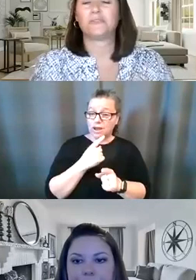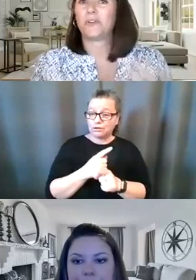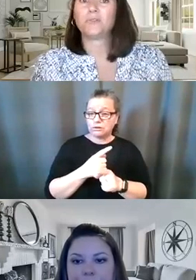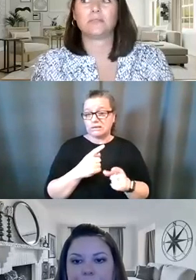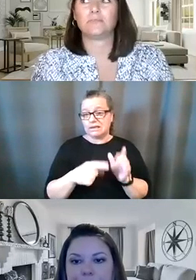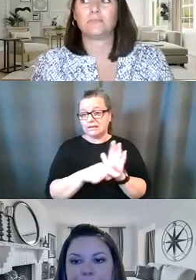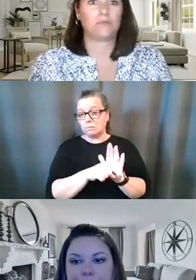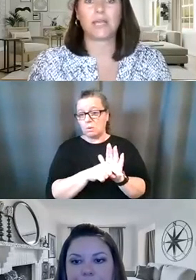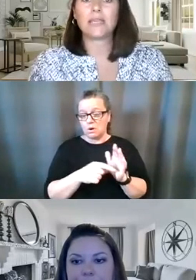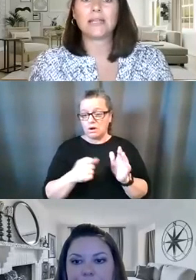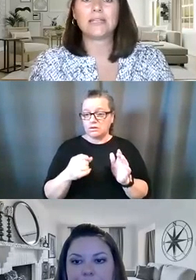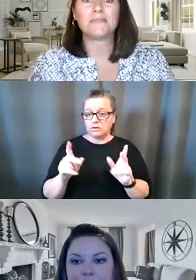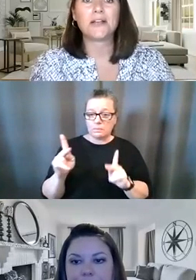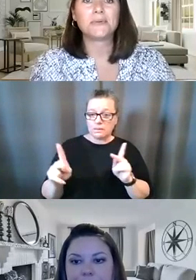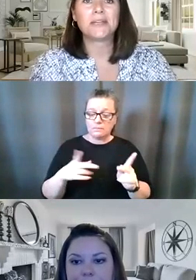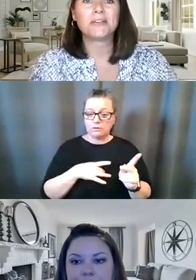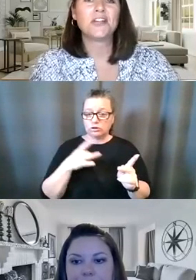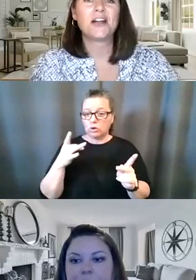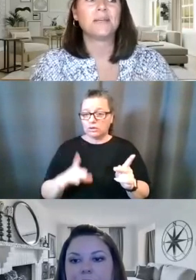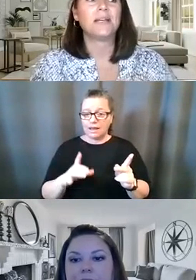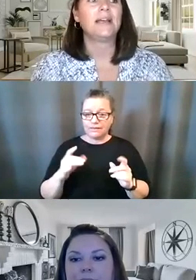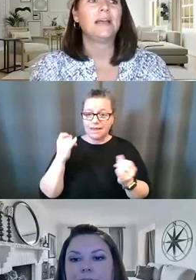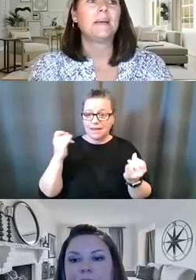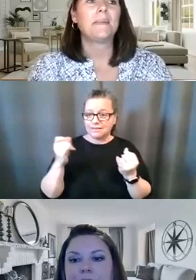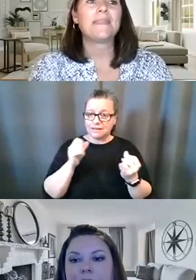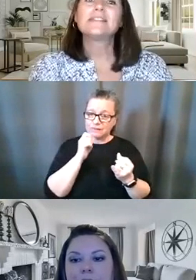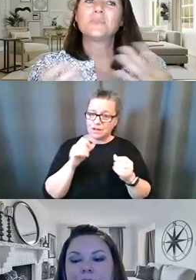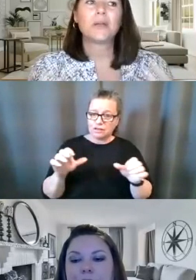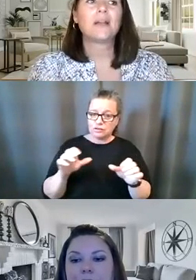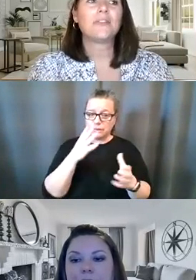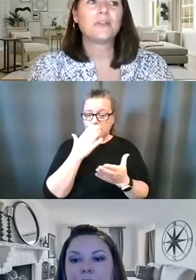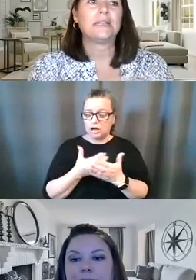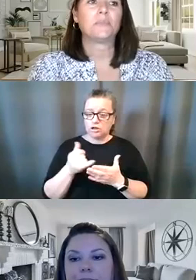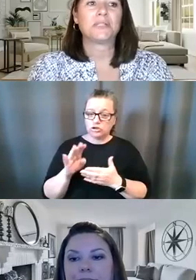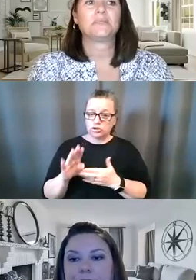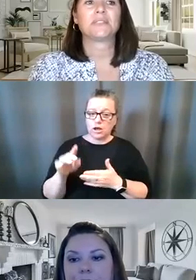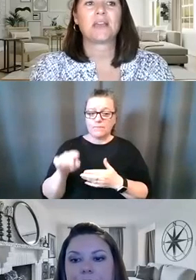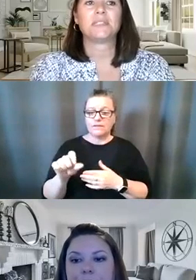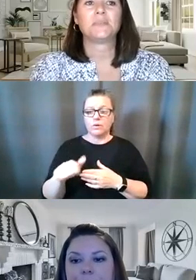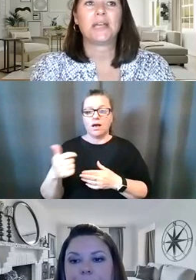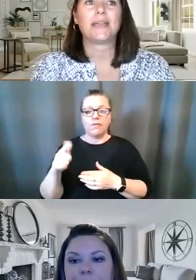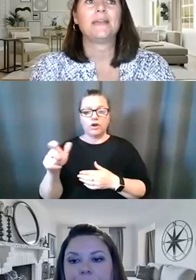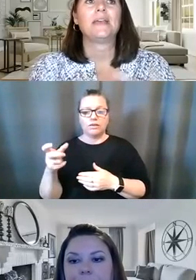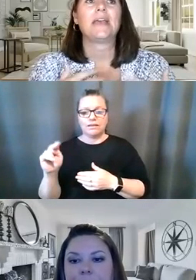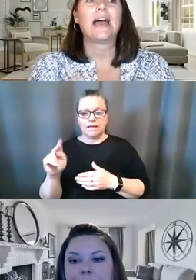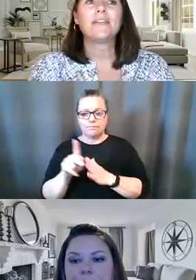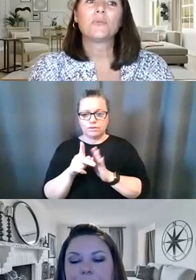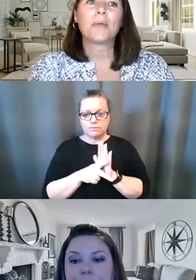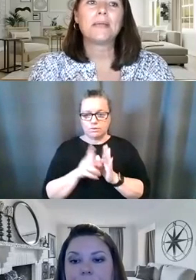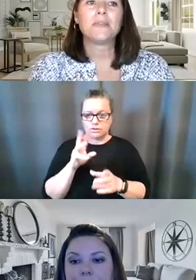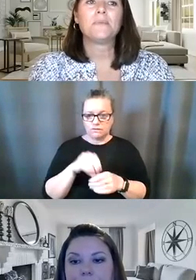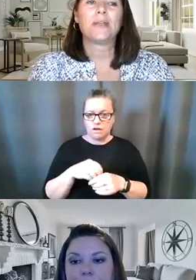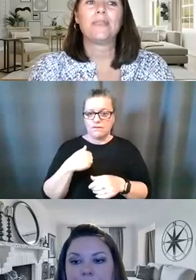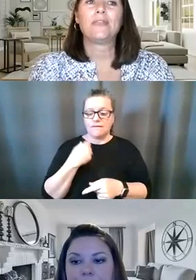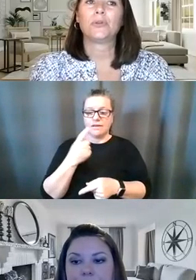so folks don't like the idea of not doing a good job. And this is where other lean principles come into play. Having the